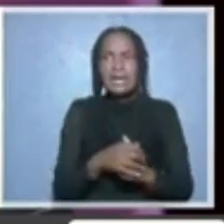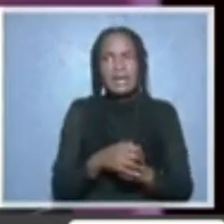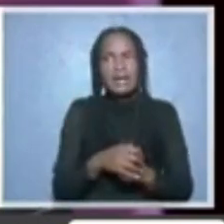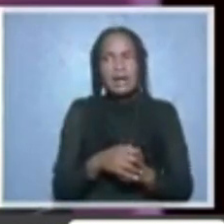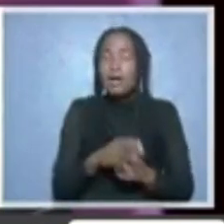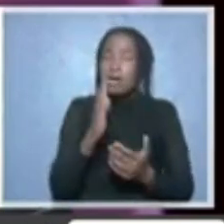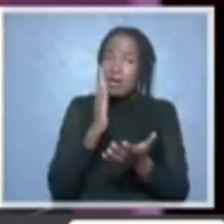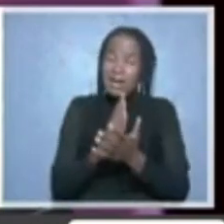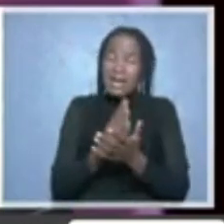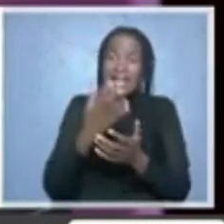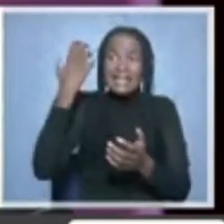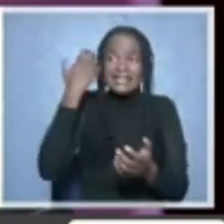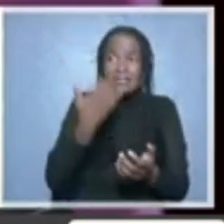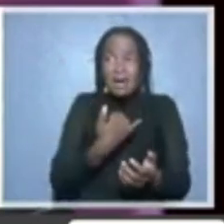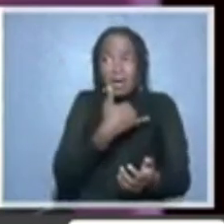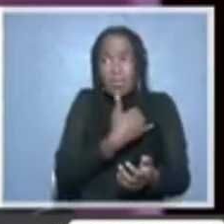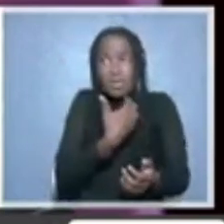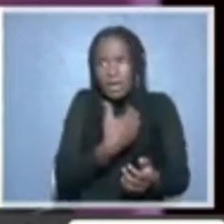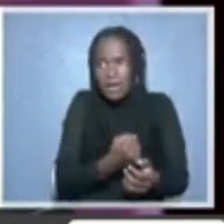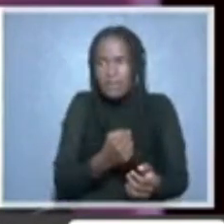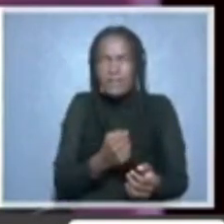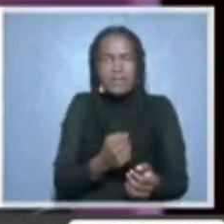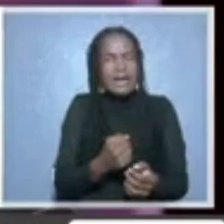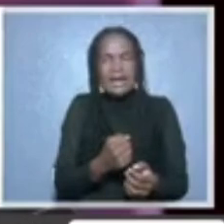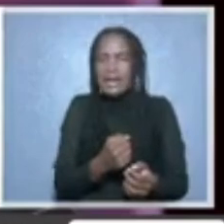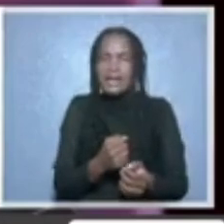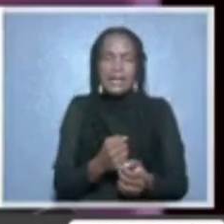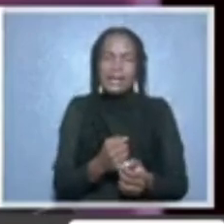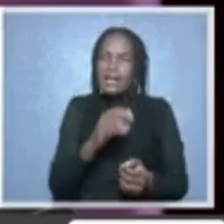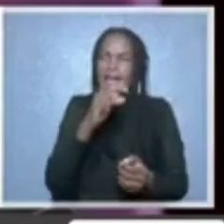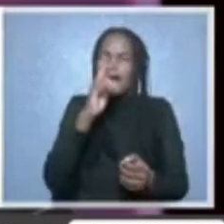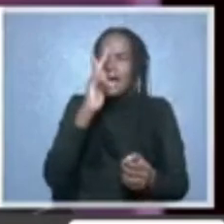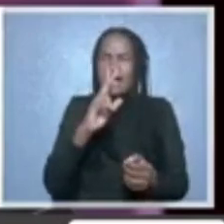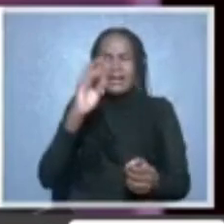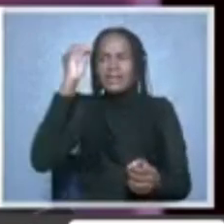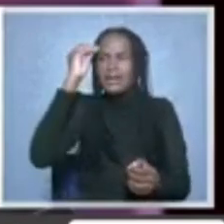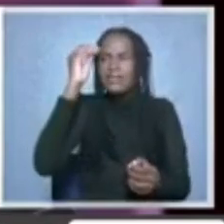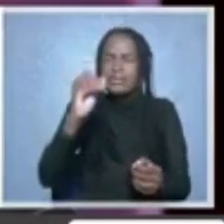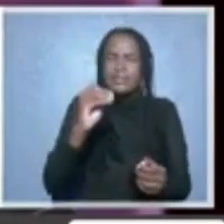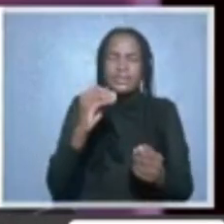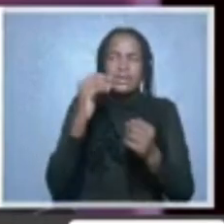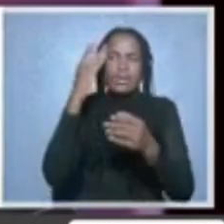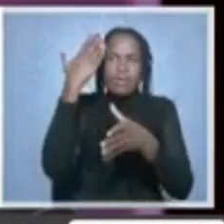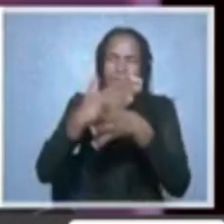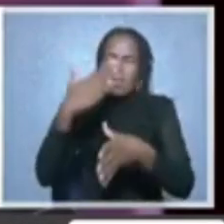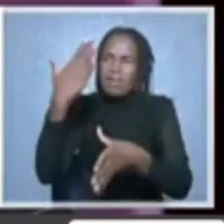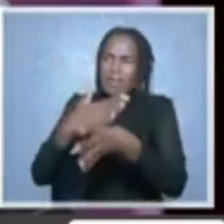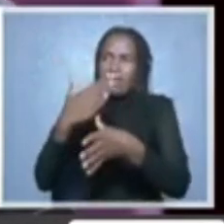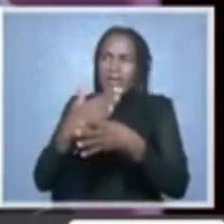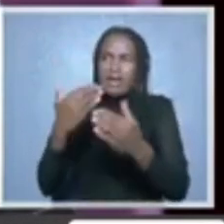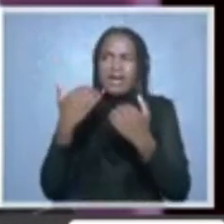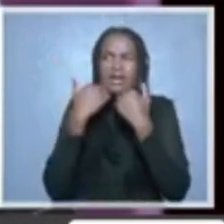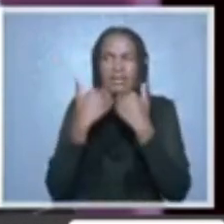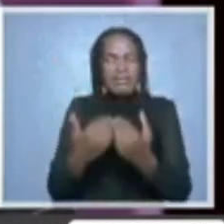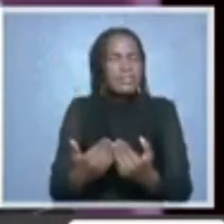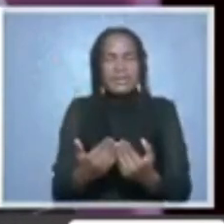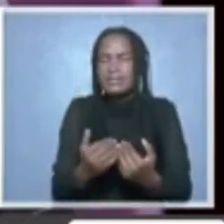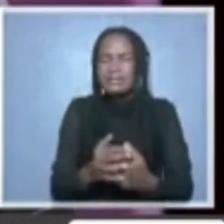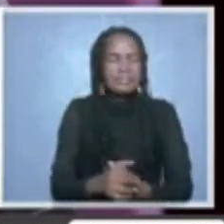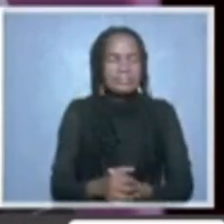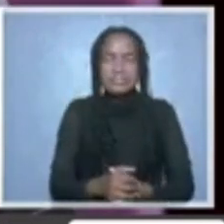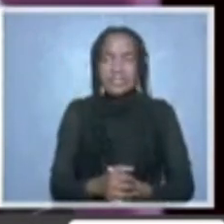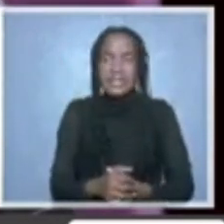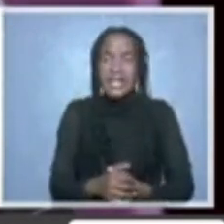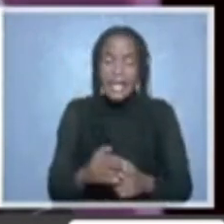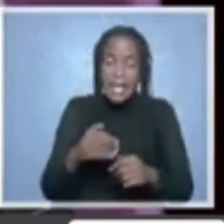the founding president for what he stood for and for what he was. But we